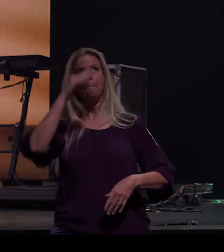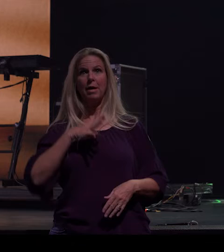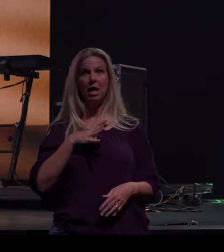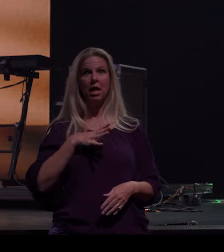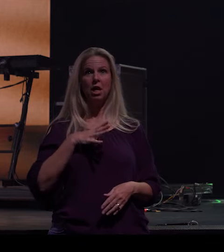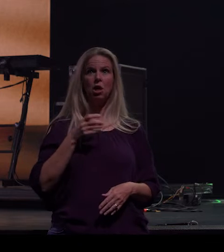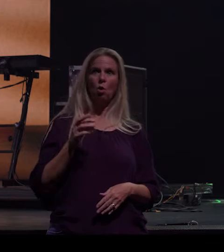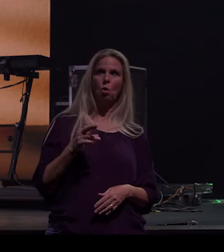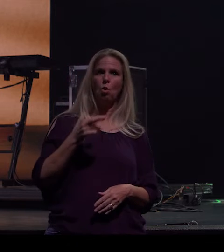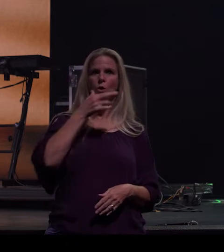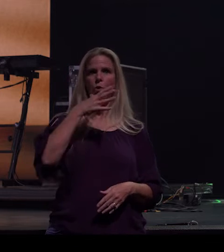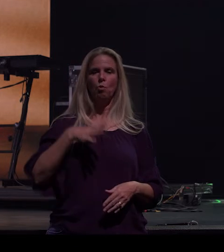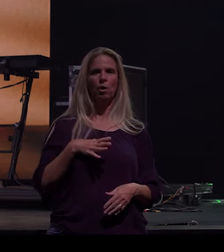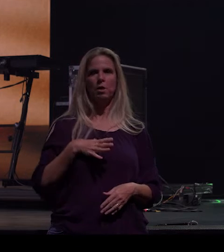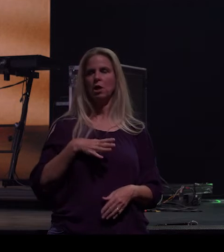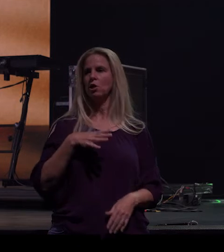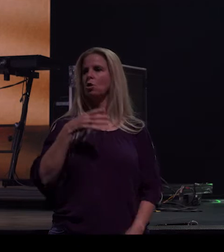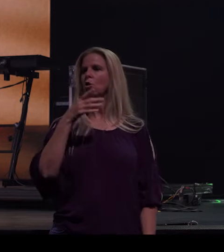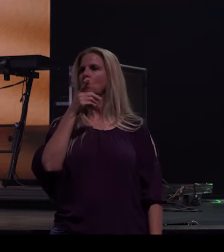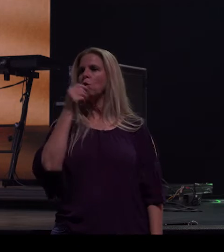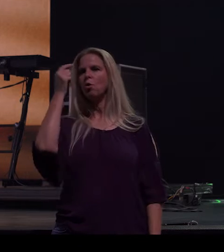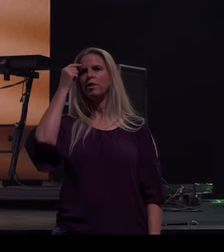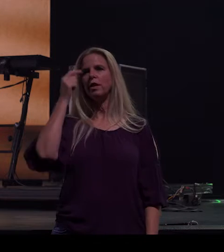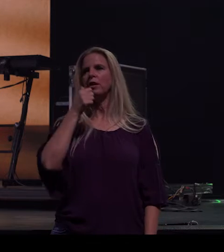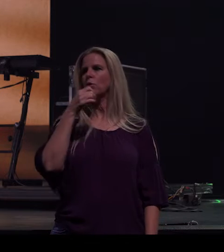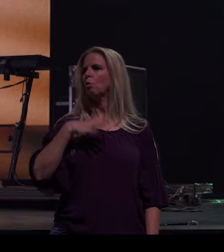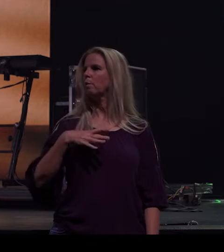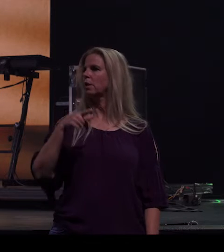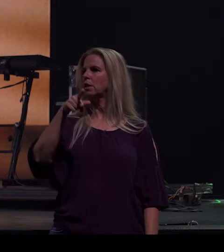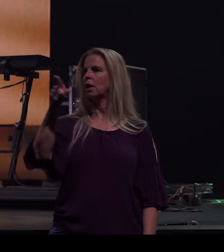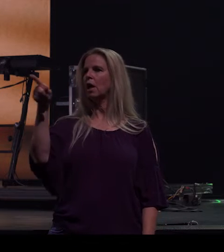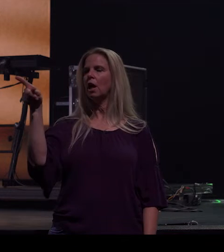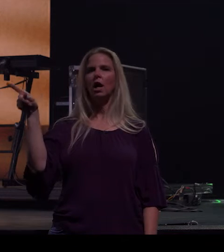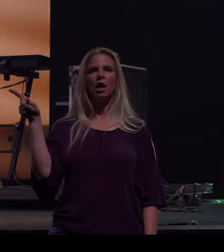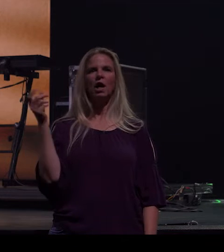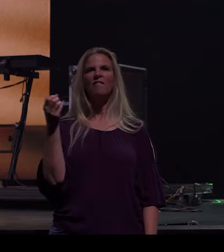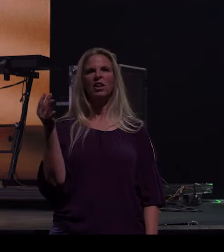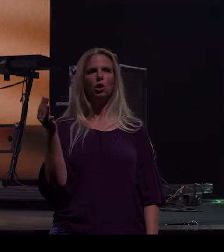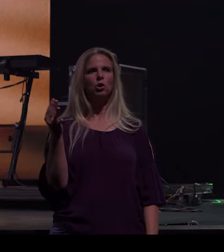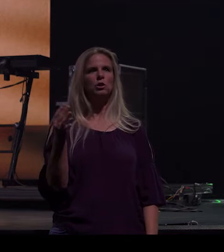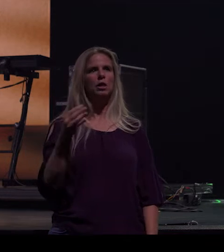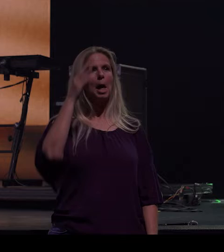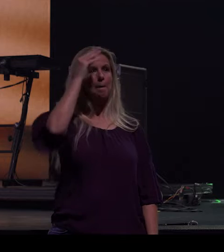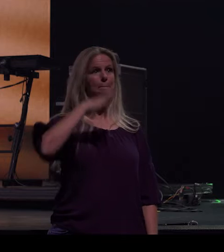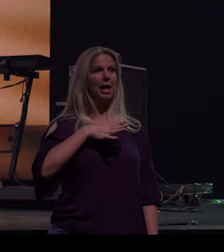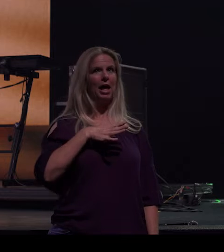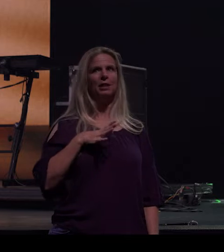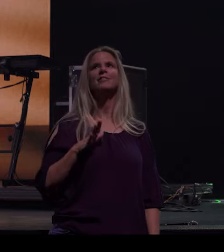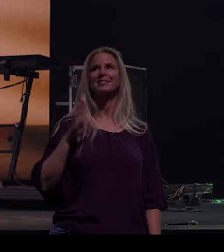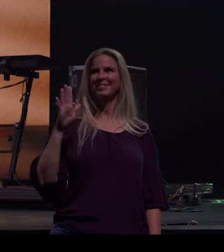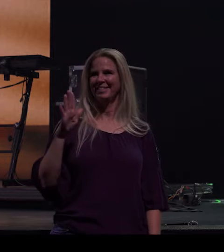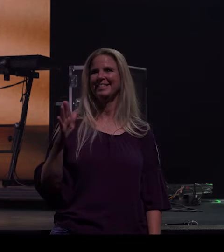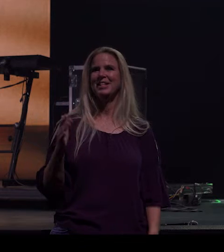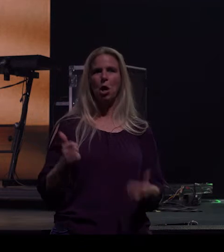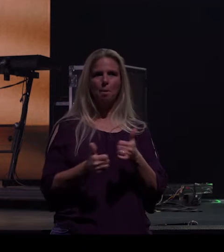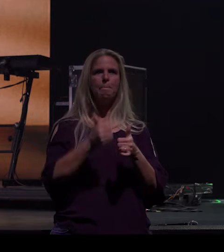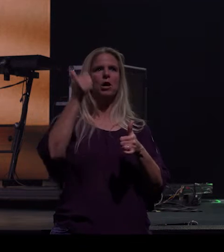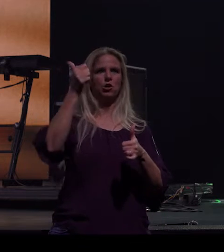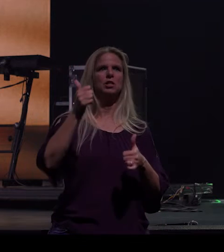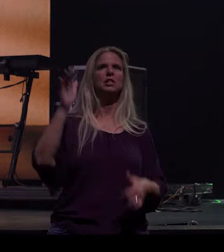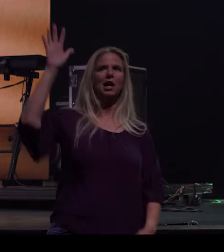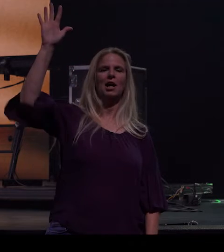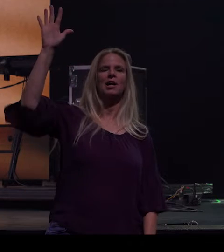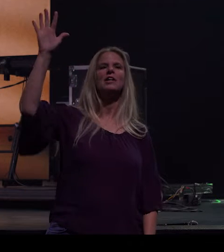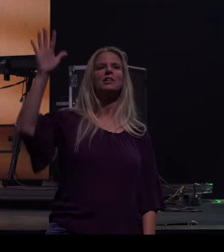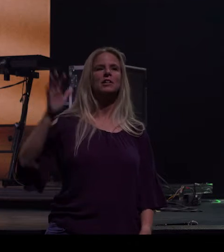going to ask you to vote. How many think women? Raise your hand high. Women struggle more. How many think men struggle more? Every